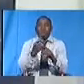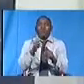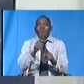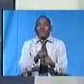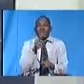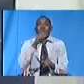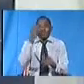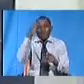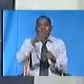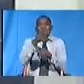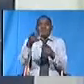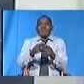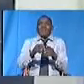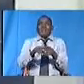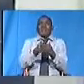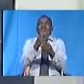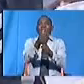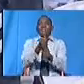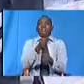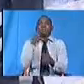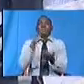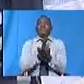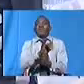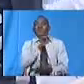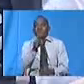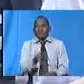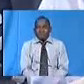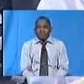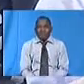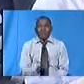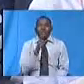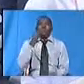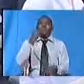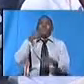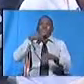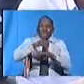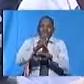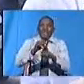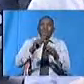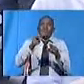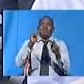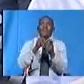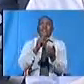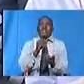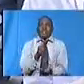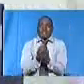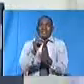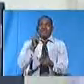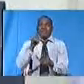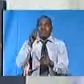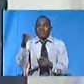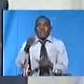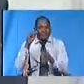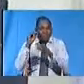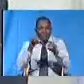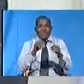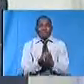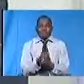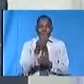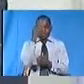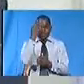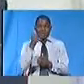Who accredited those polling agents to those polling stations? Why did the polling agents